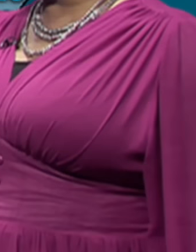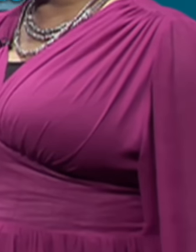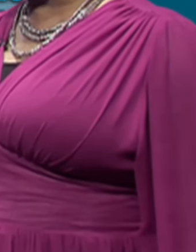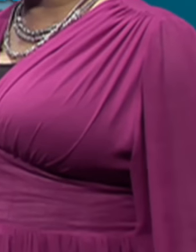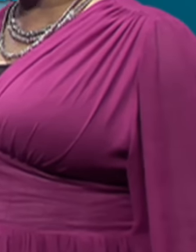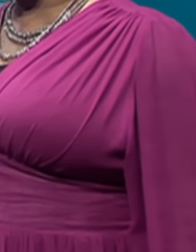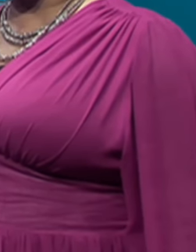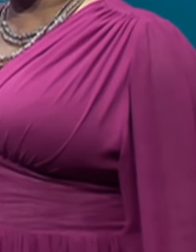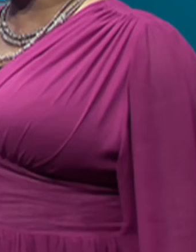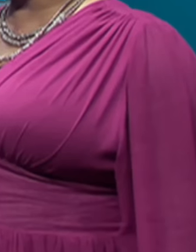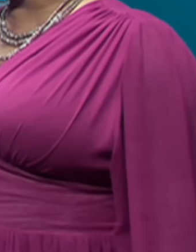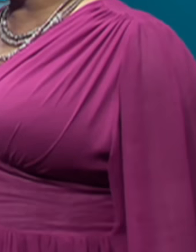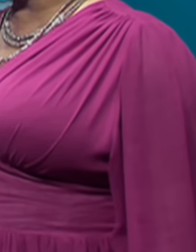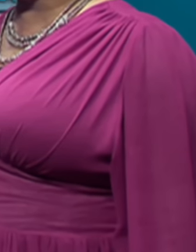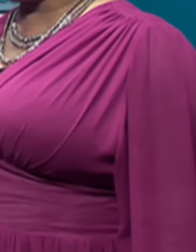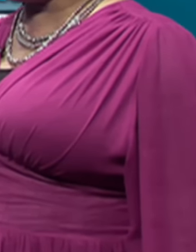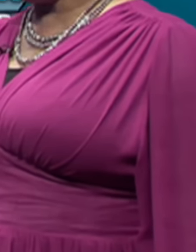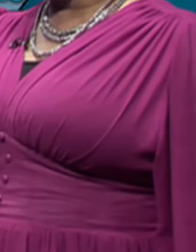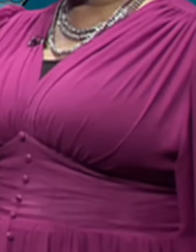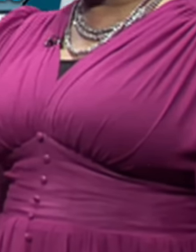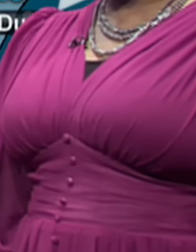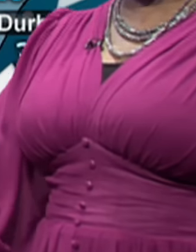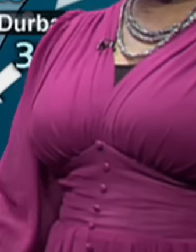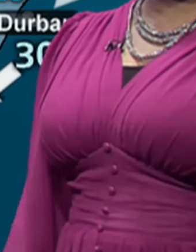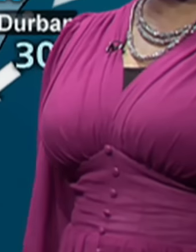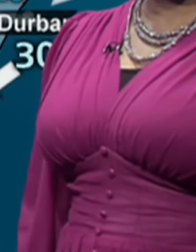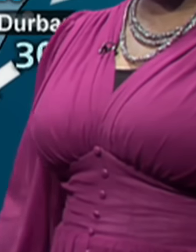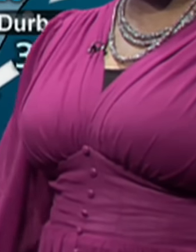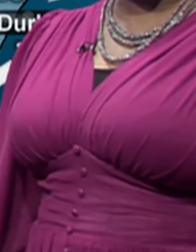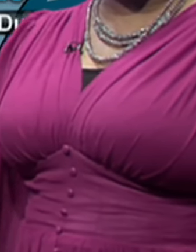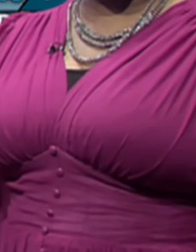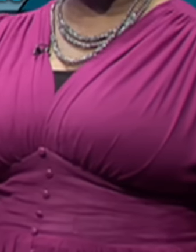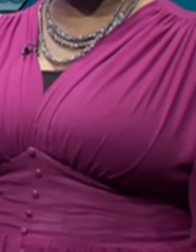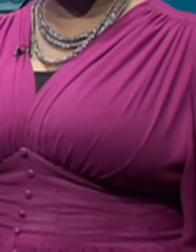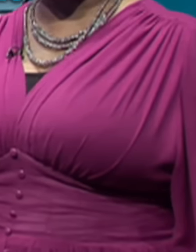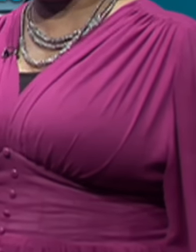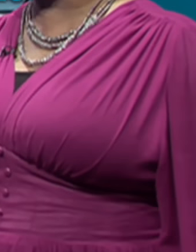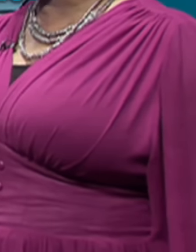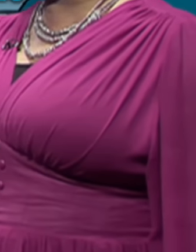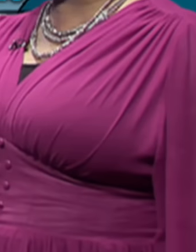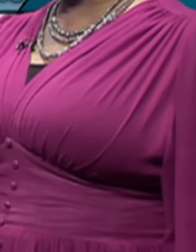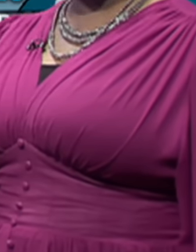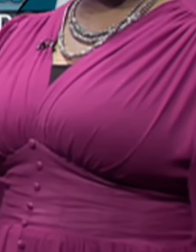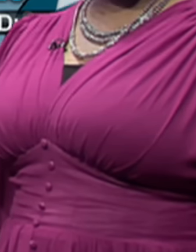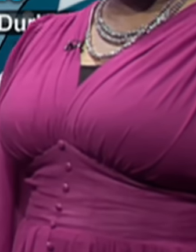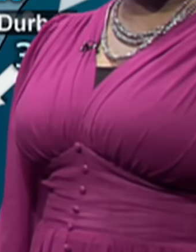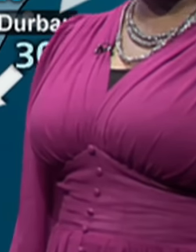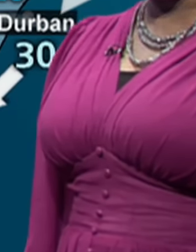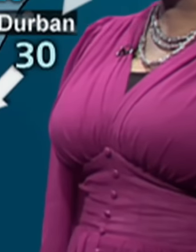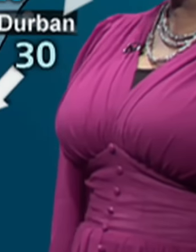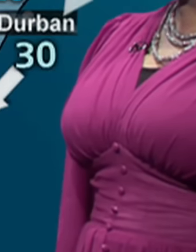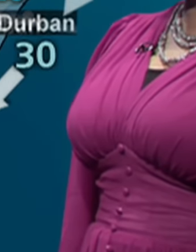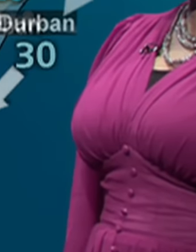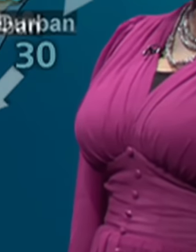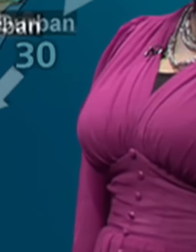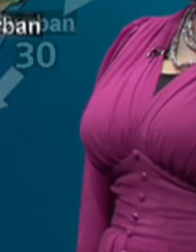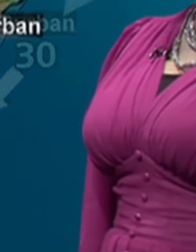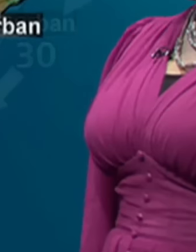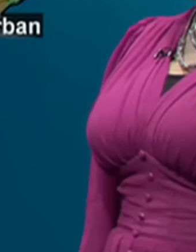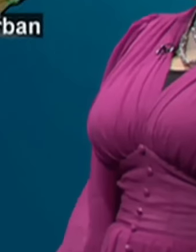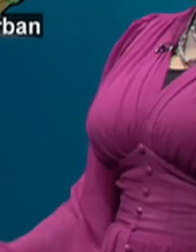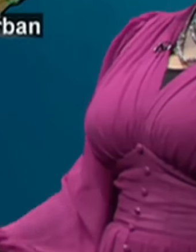bonagala go ntše go tlabe go ntše no kgona go tša dipula go Pretoria le gona dikarolong tše dingwe go are gona go Mahikeng ka diperesente tše 30. Re tšwela pele